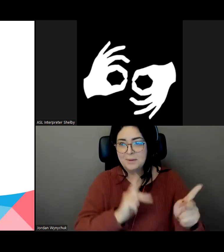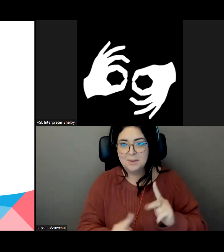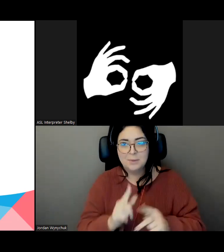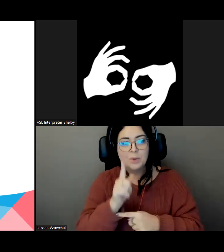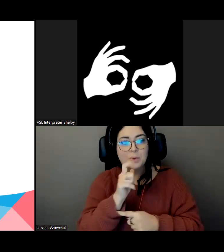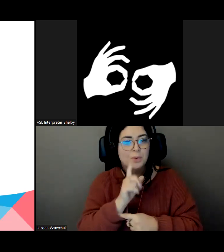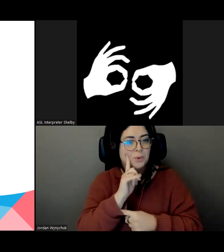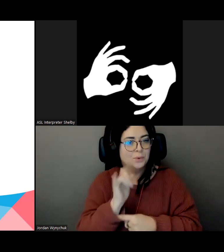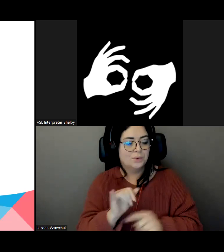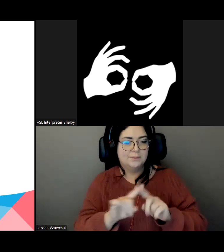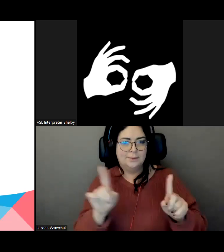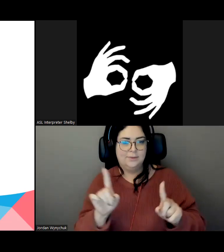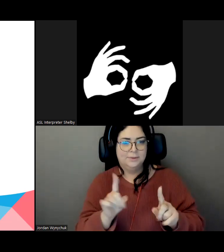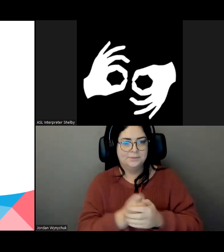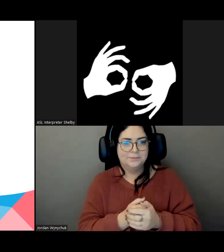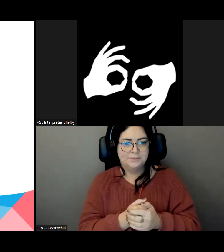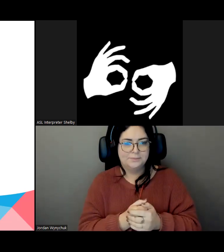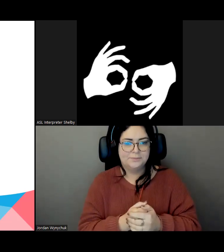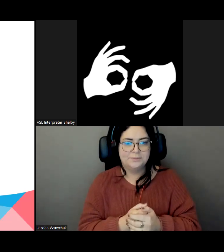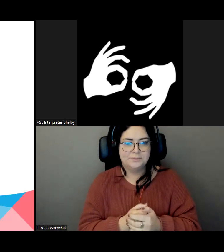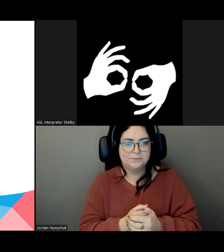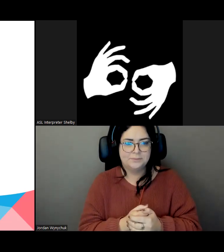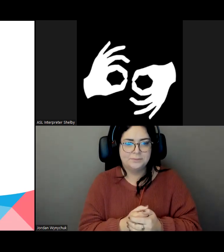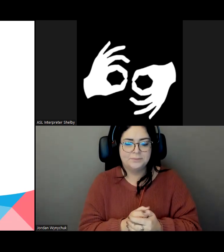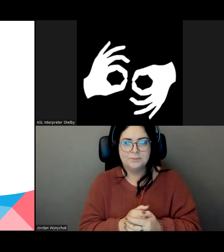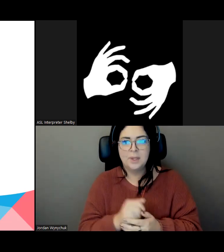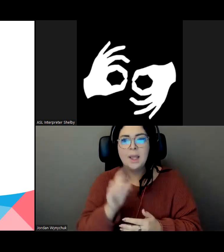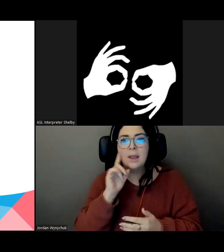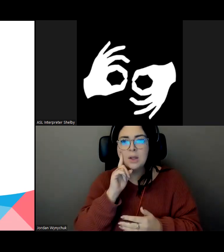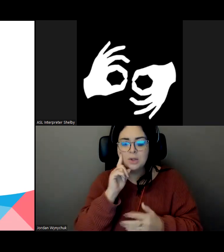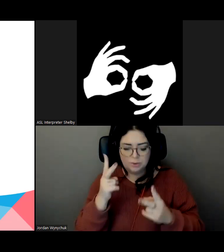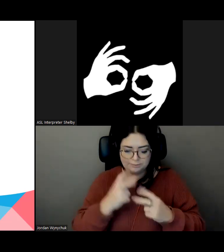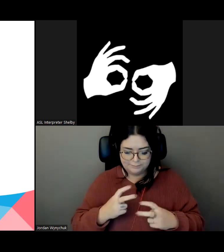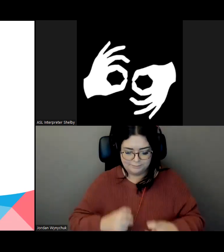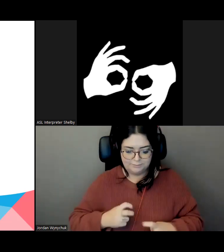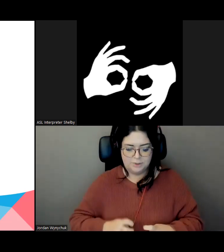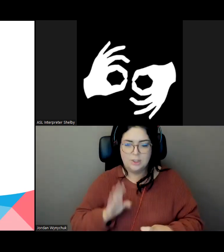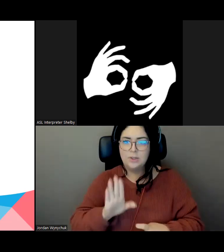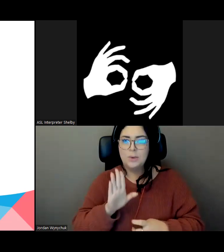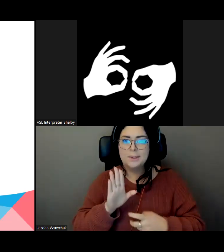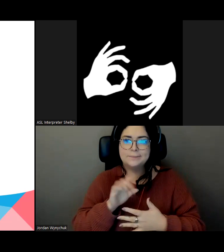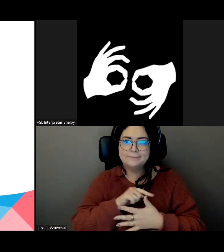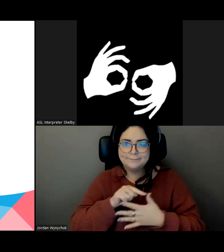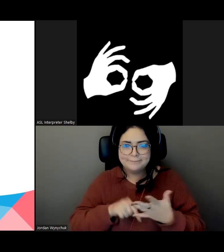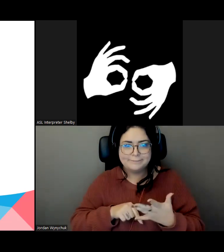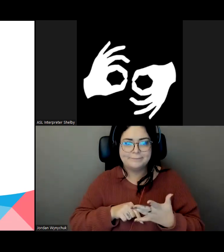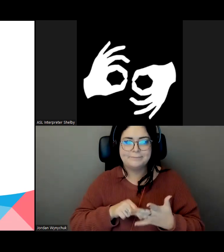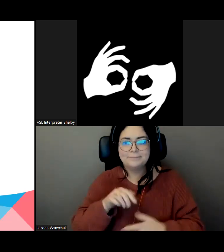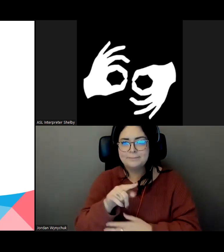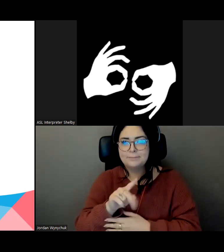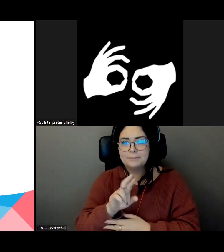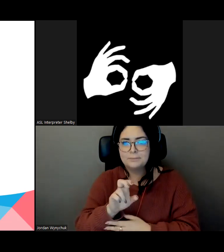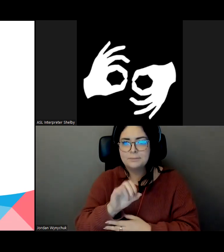from you. Confront your prejudices is an important one. Remember, language matters.